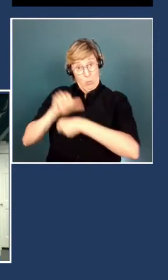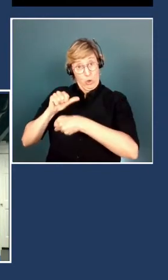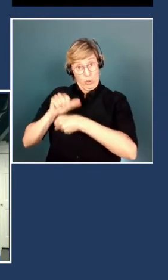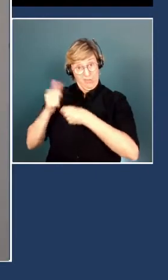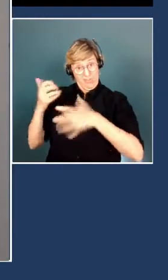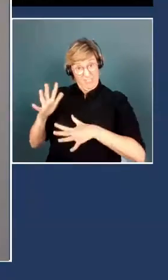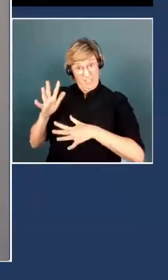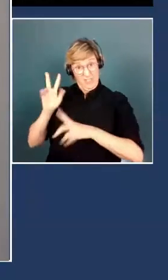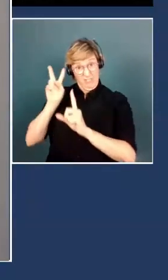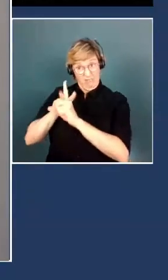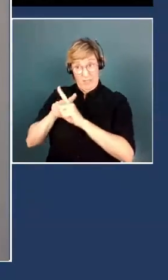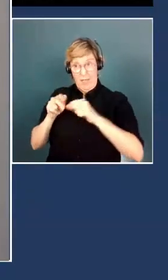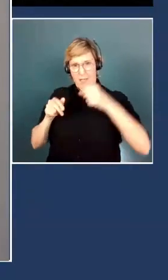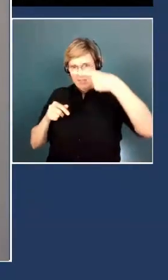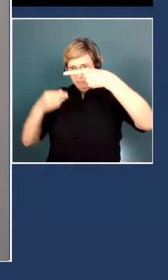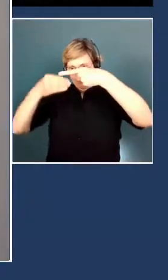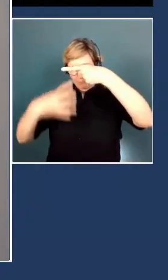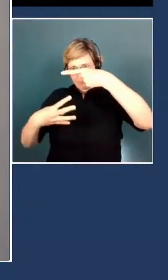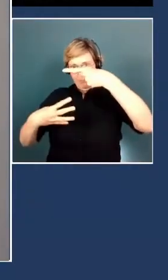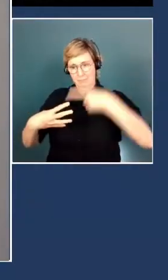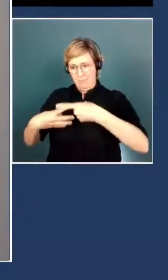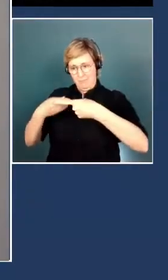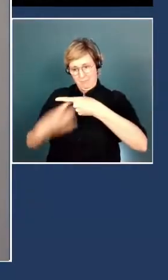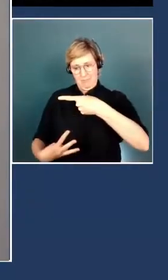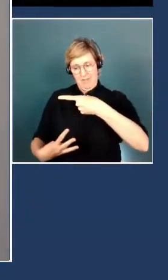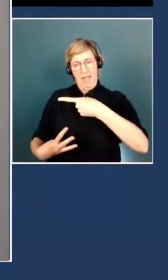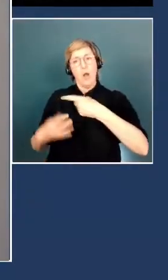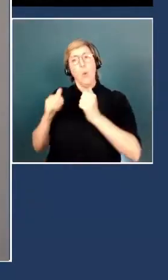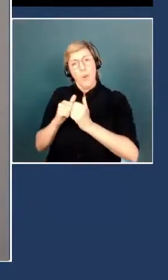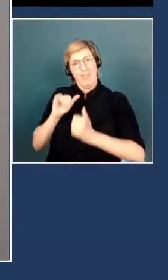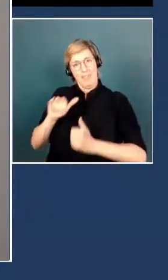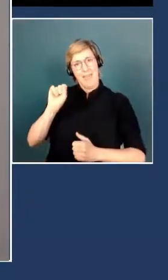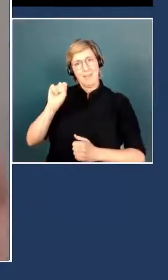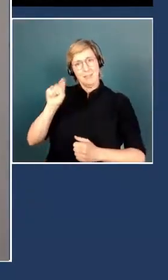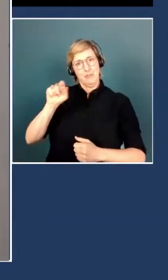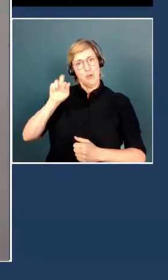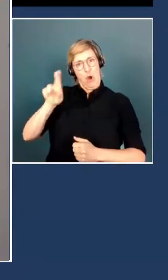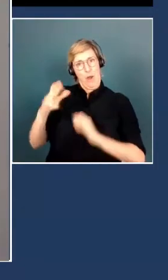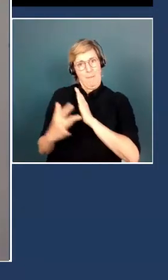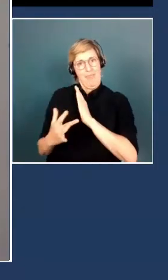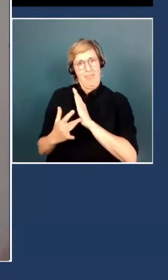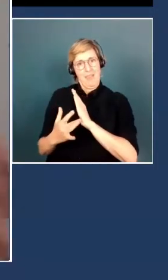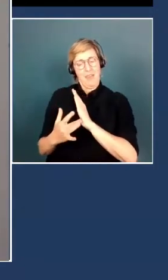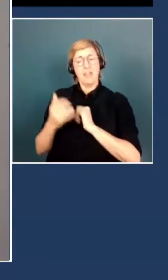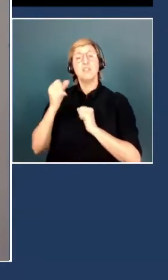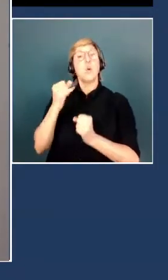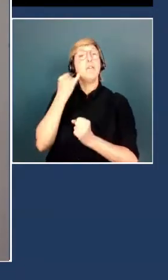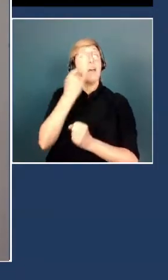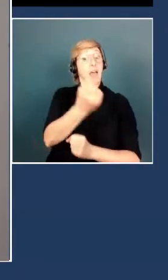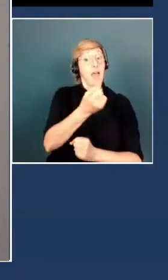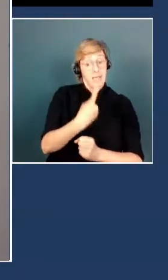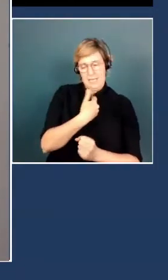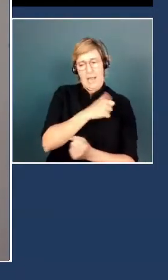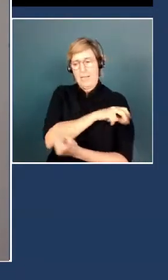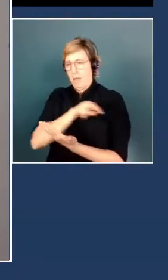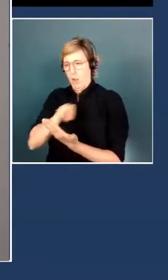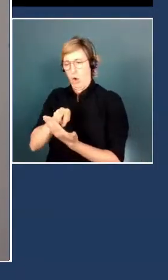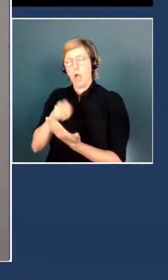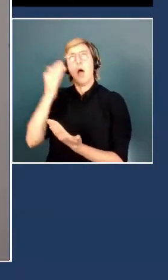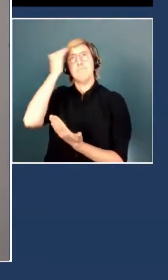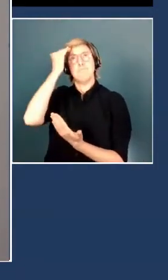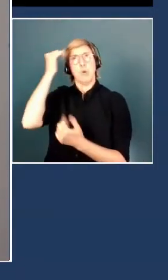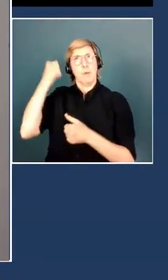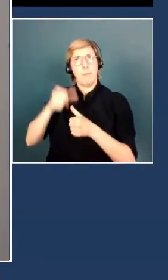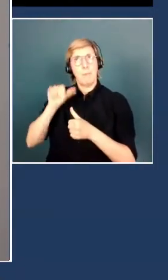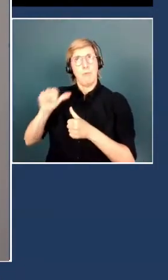project was, kind of listing that STAR method. So that way I can quickly glance at my resume, realize the situation, the task, the